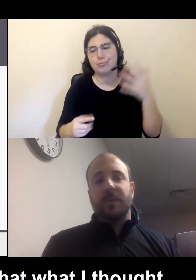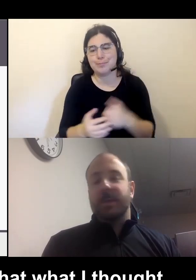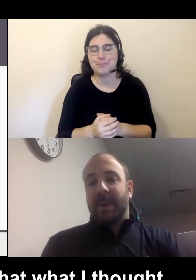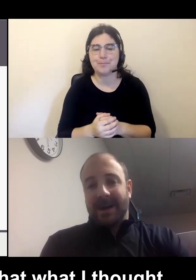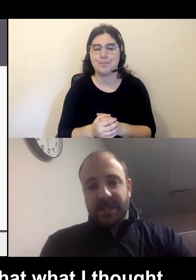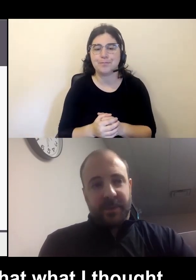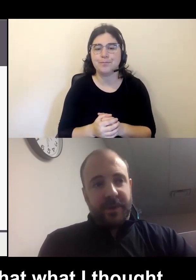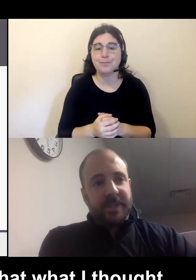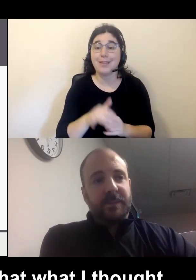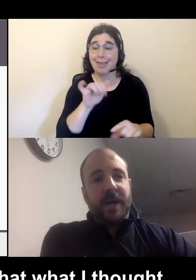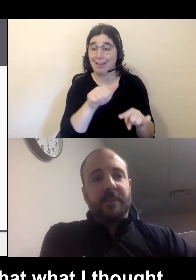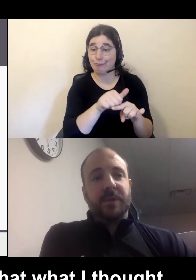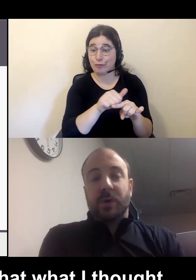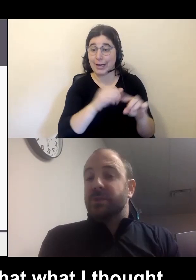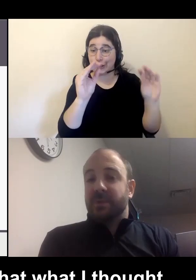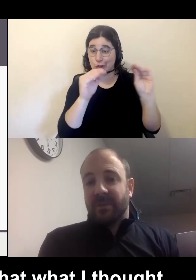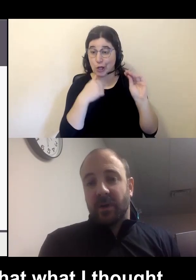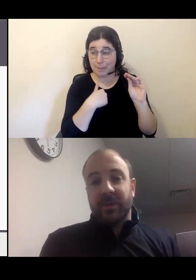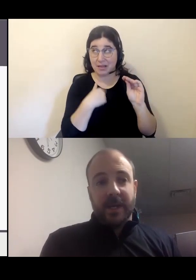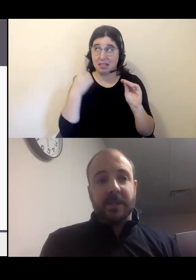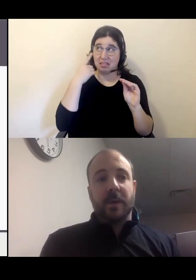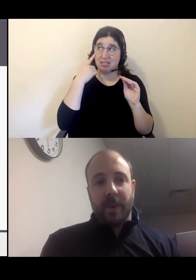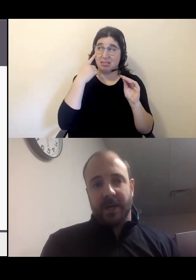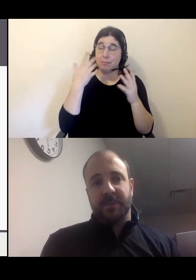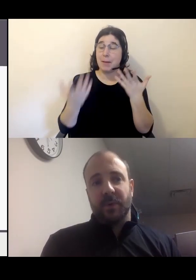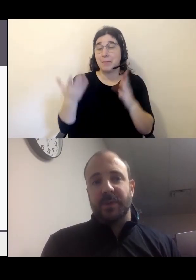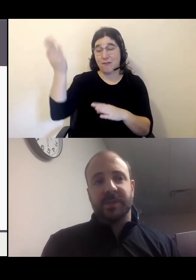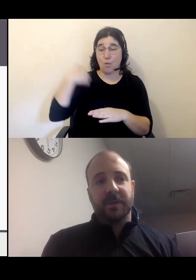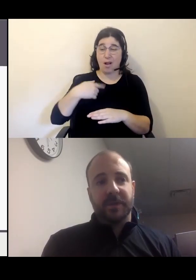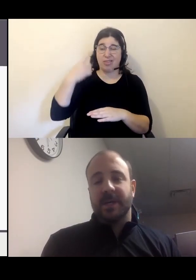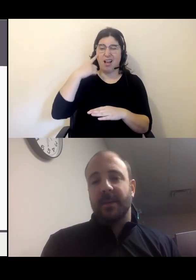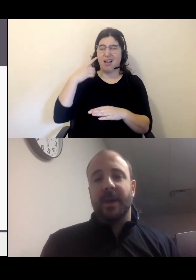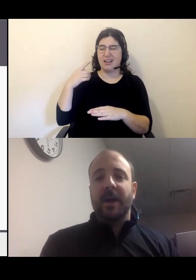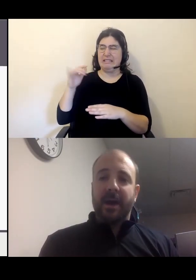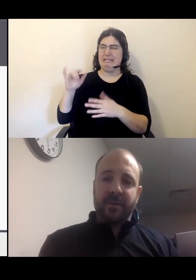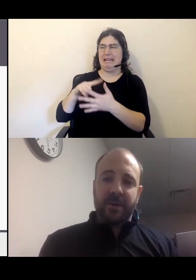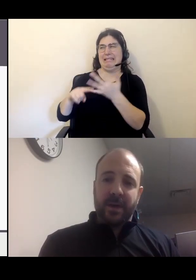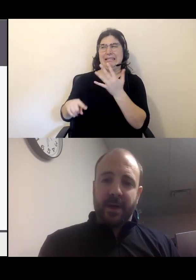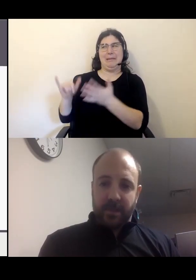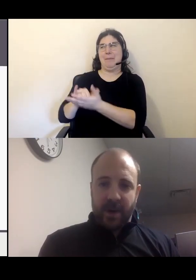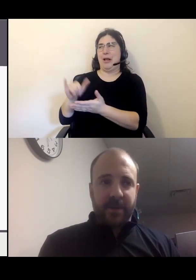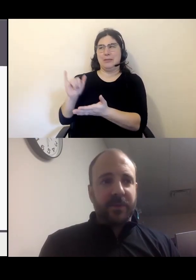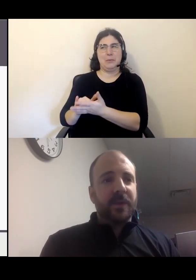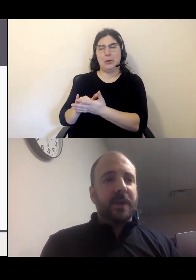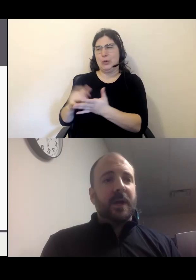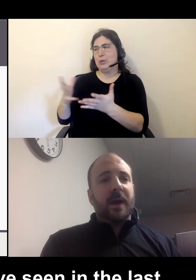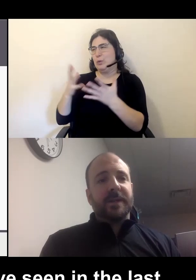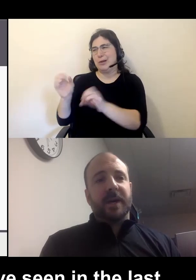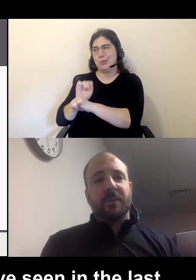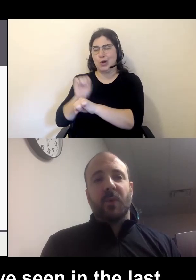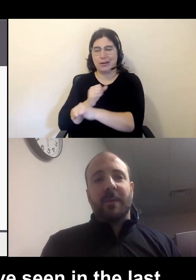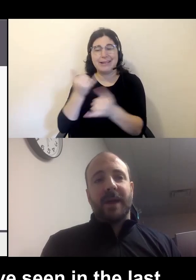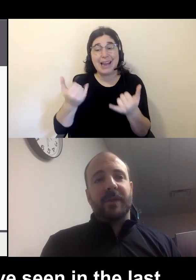thought would be impossible sometimes or too difficult is possible with just a little time, effort, and practice.